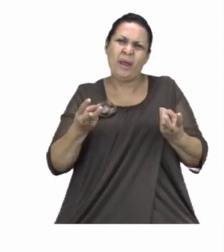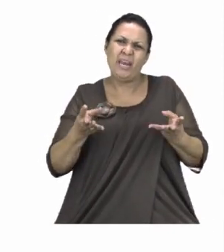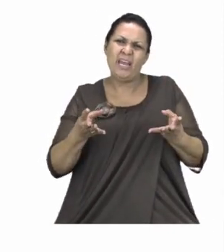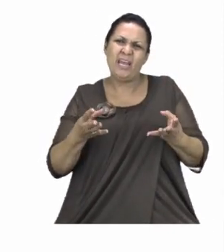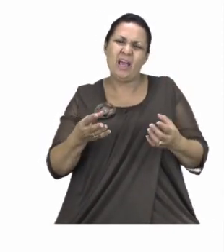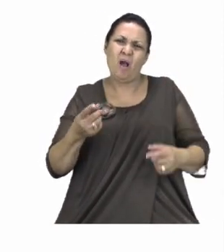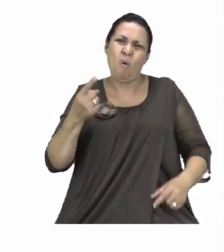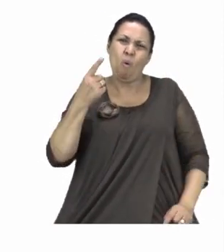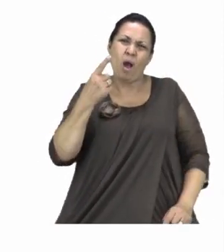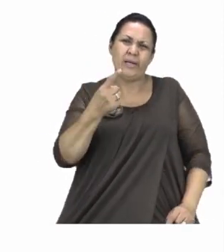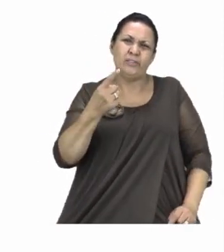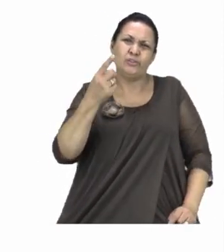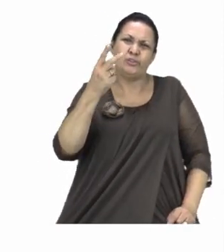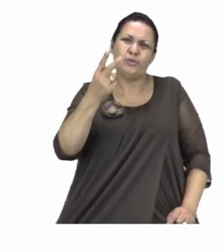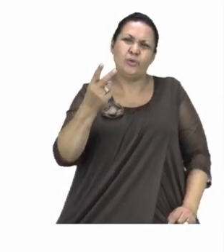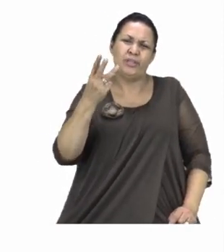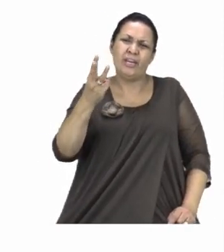1s?